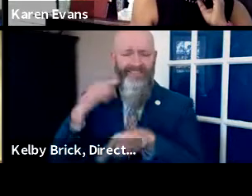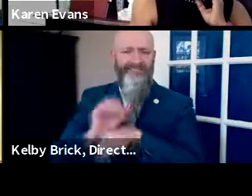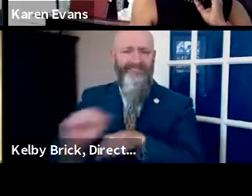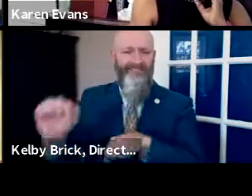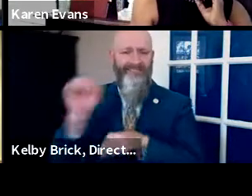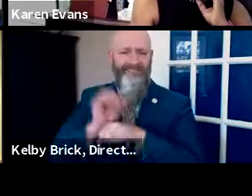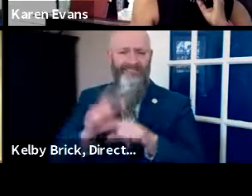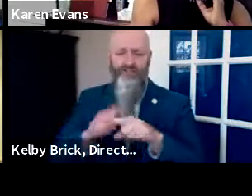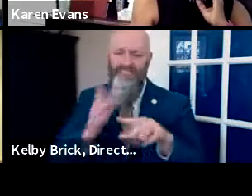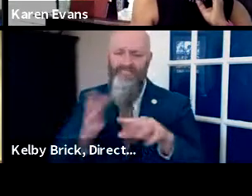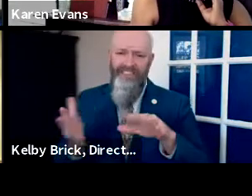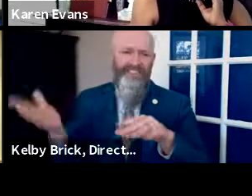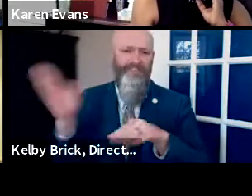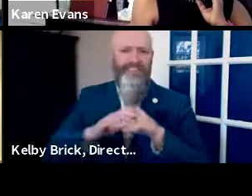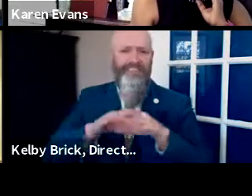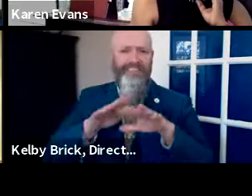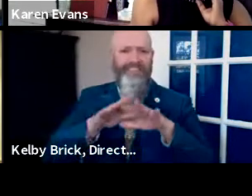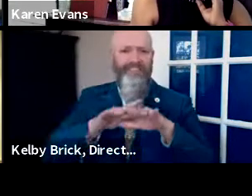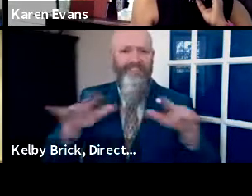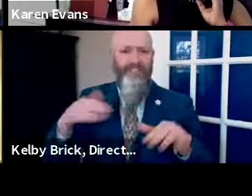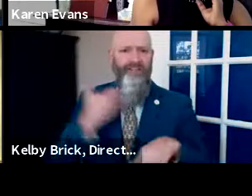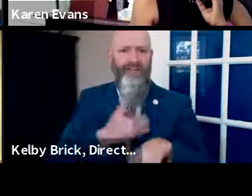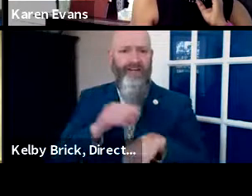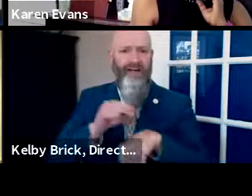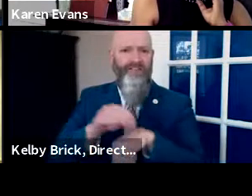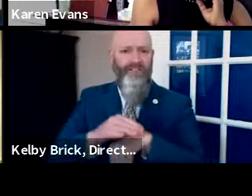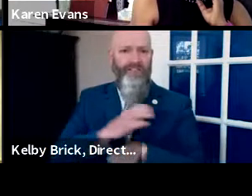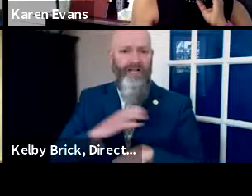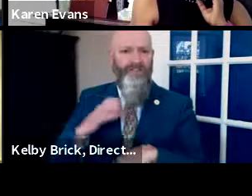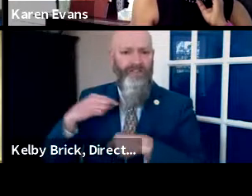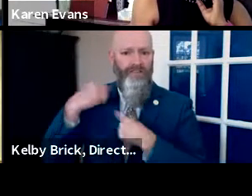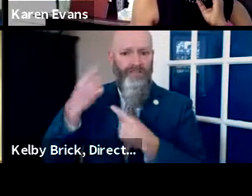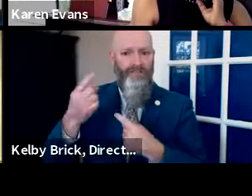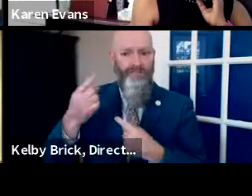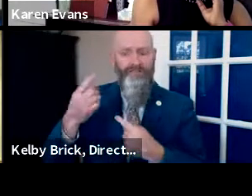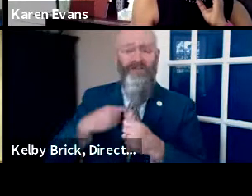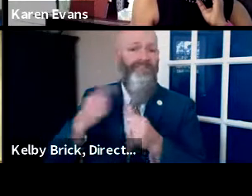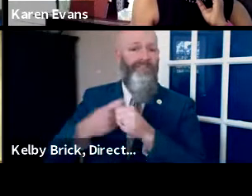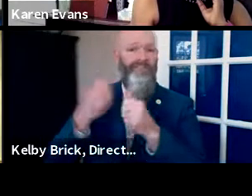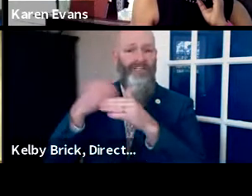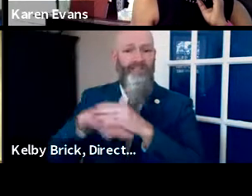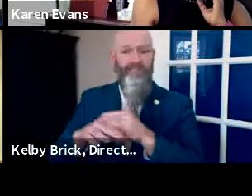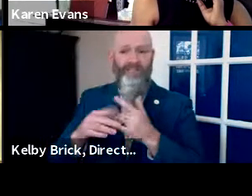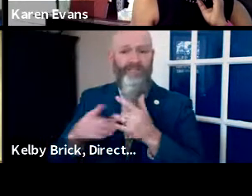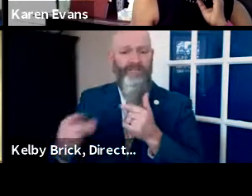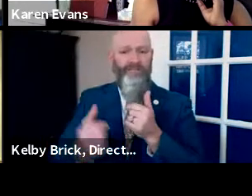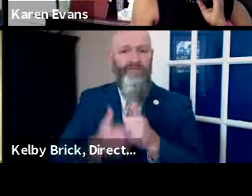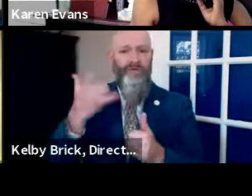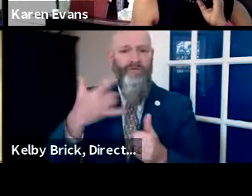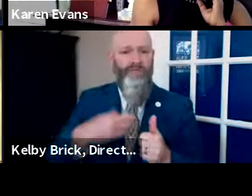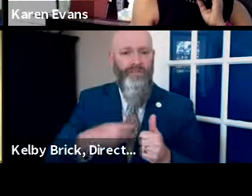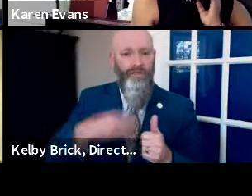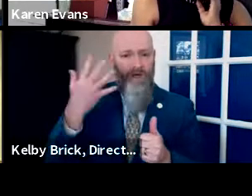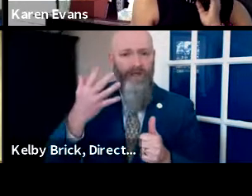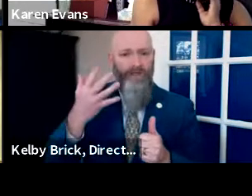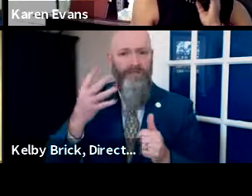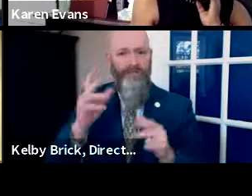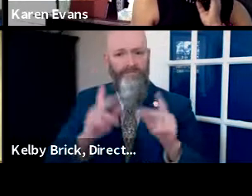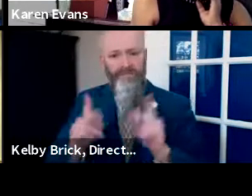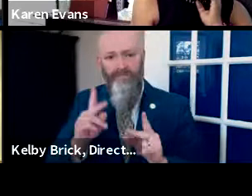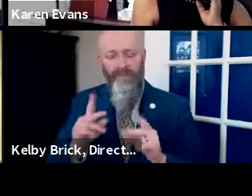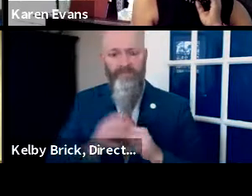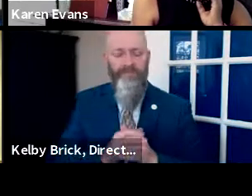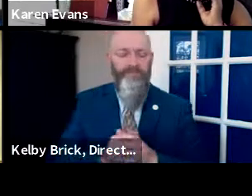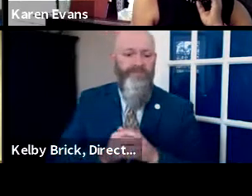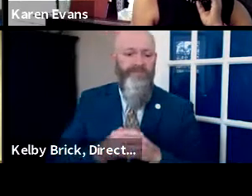all. For the past several years, we've really been working hard to increase the diversity within our advisory council. When I first